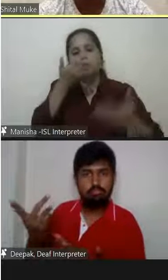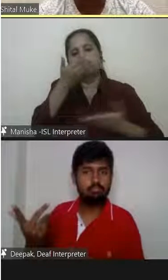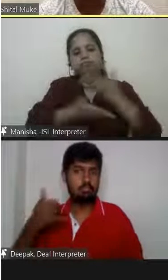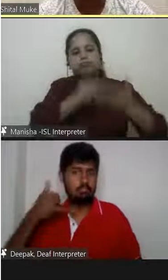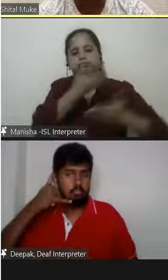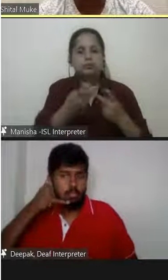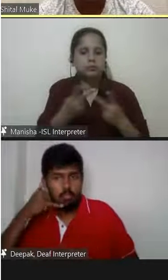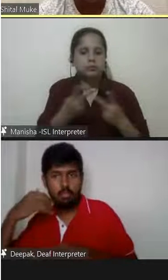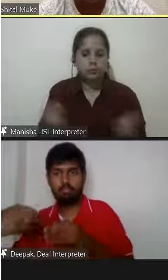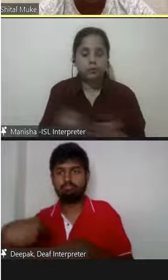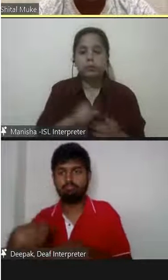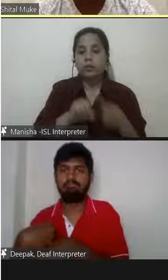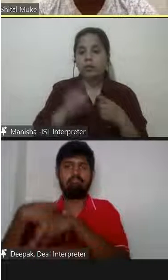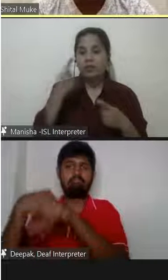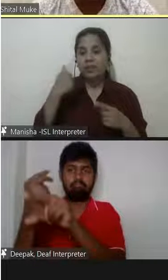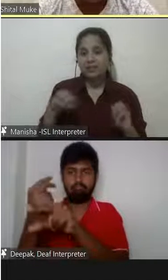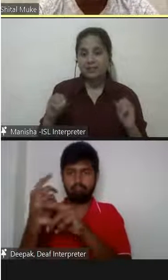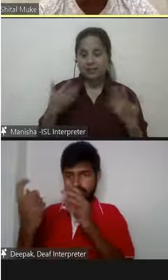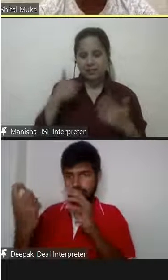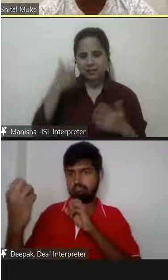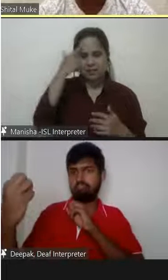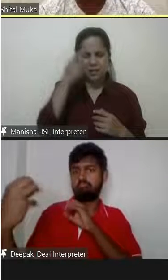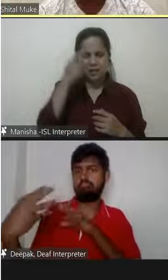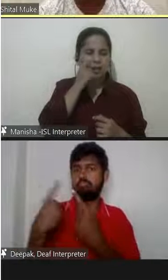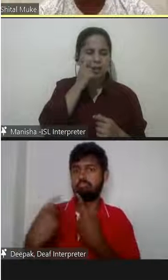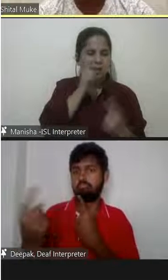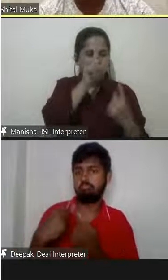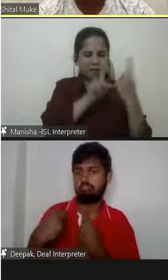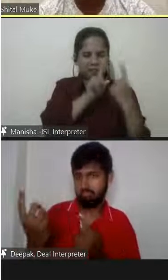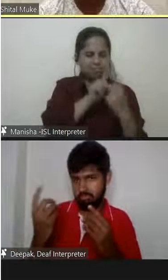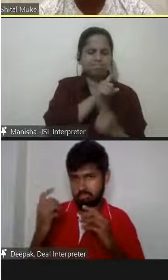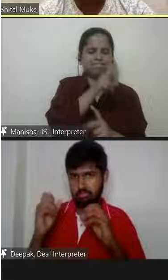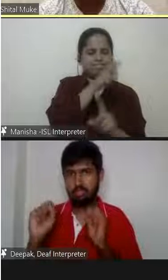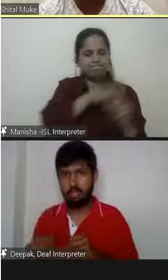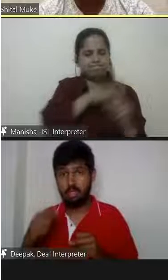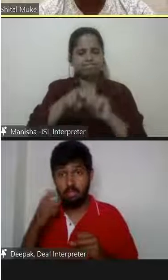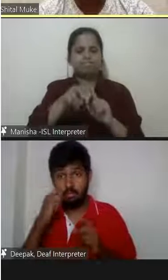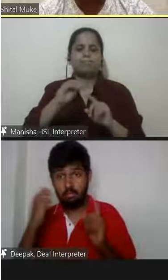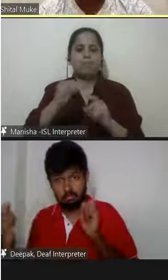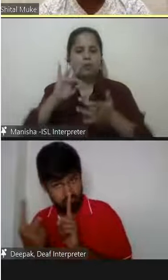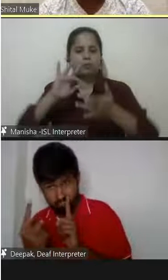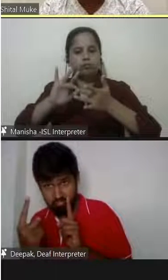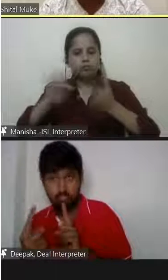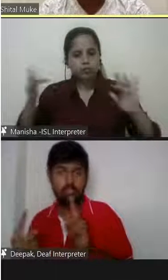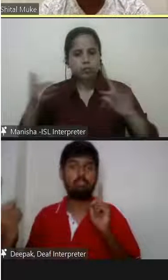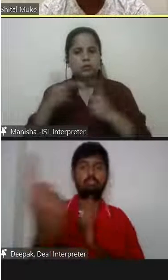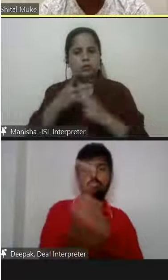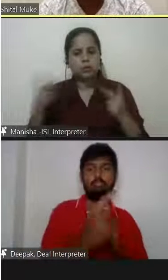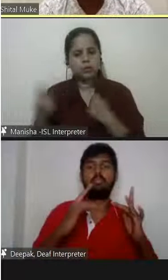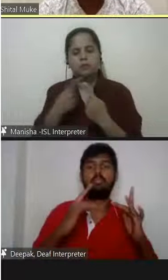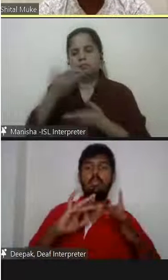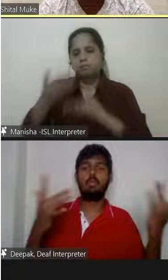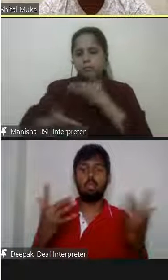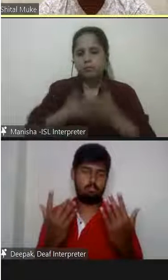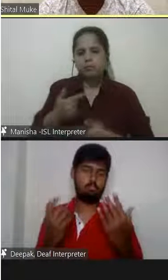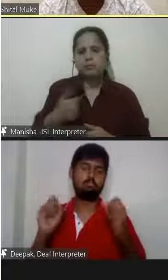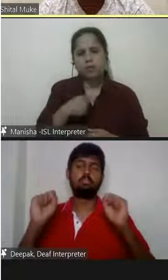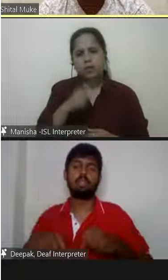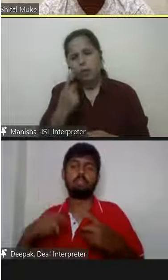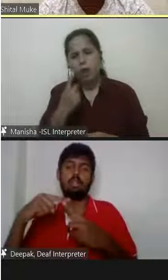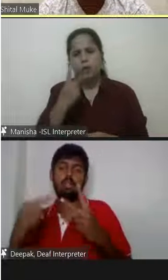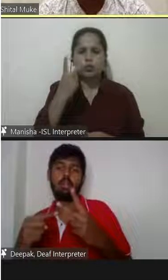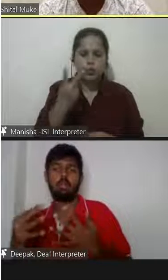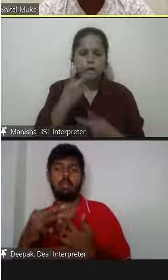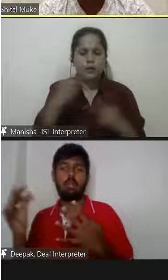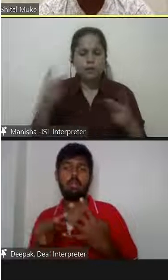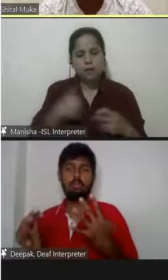of digitizing this training, we digitize 1 or 2 modules